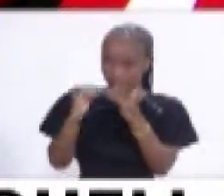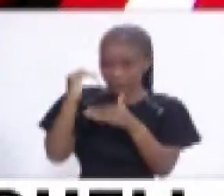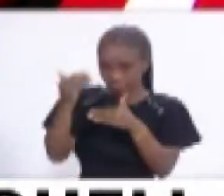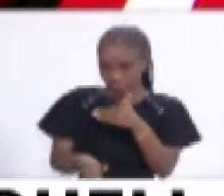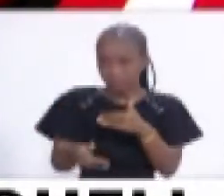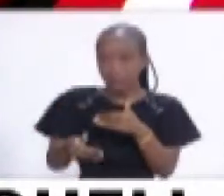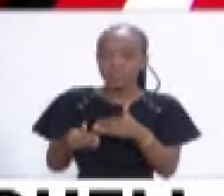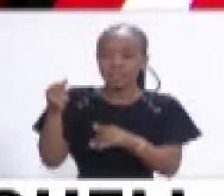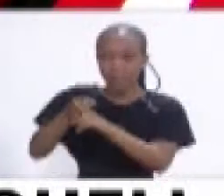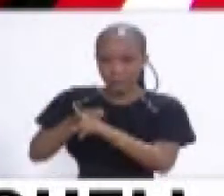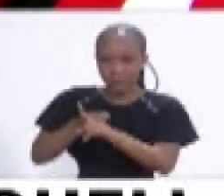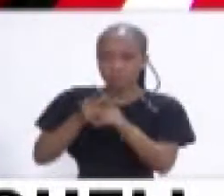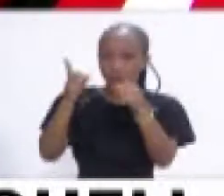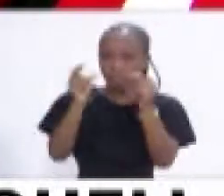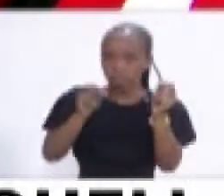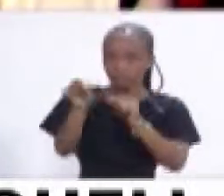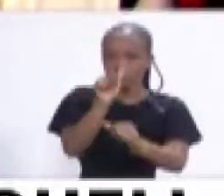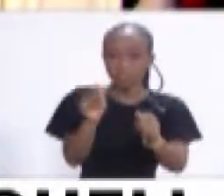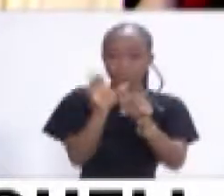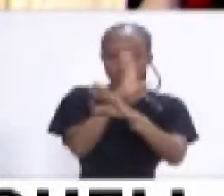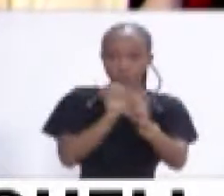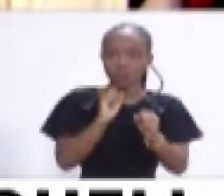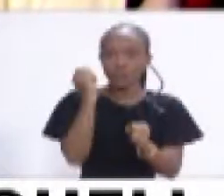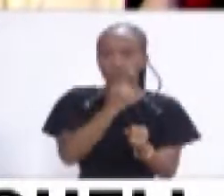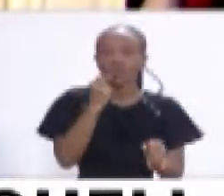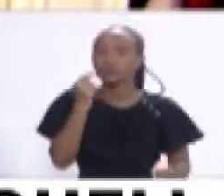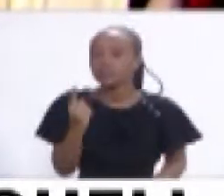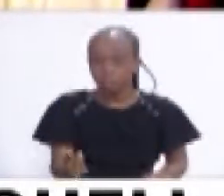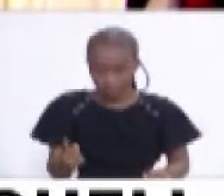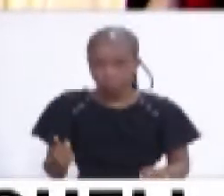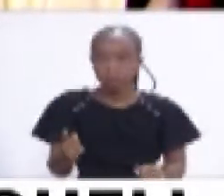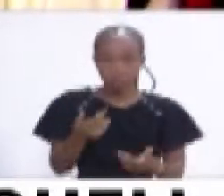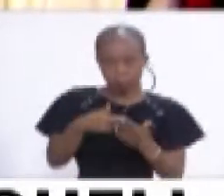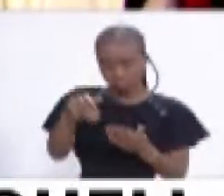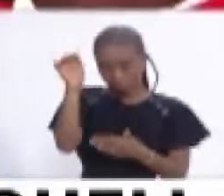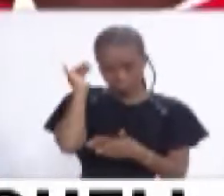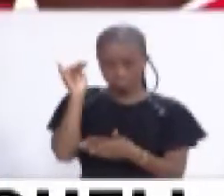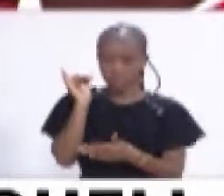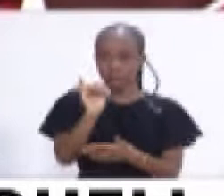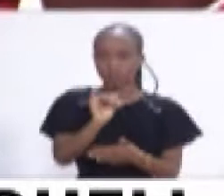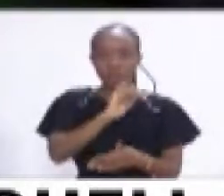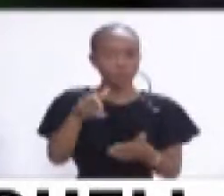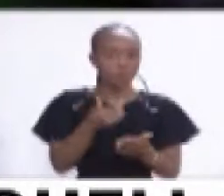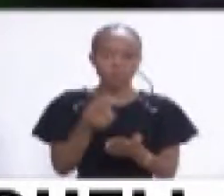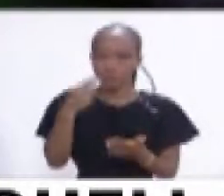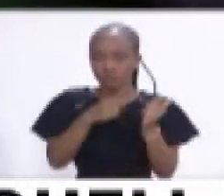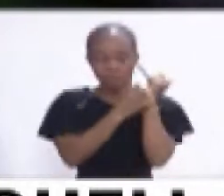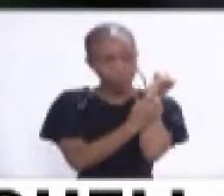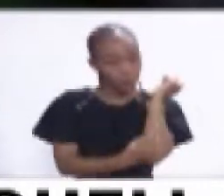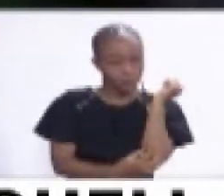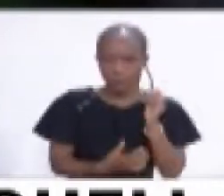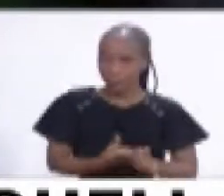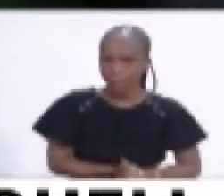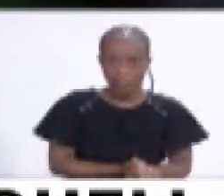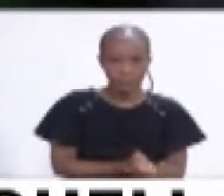made hard-hitting comments about the president, who he says leaves behind a poor legacy. I'm sorry to